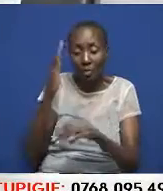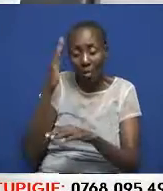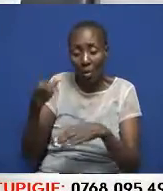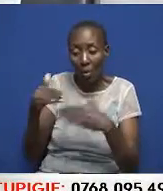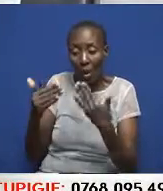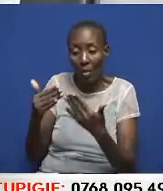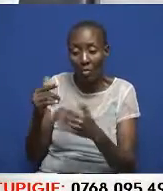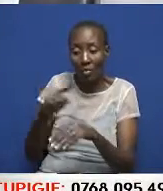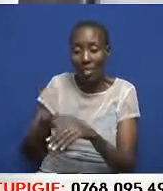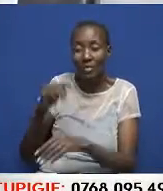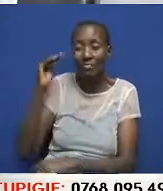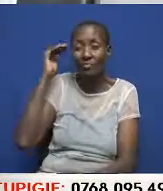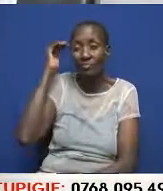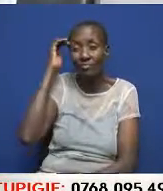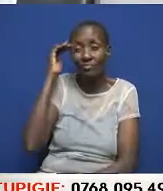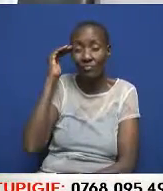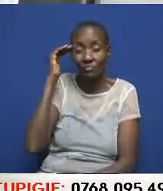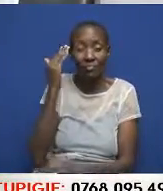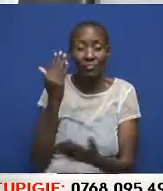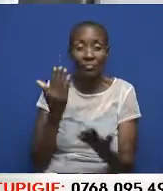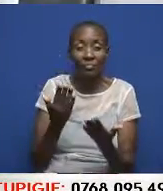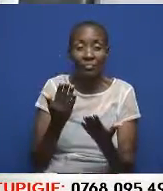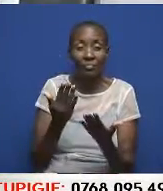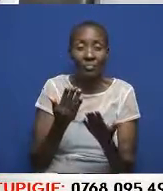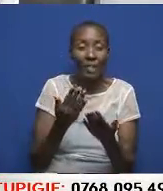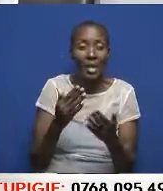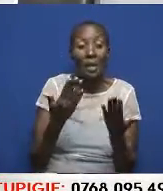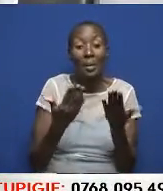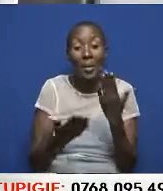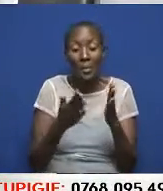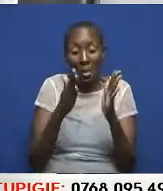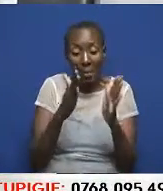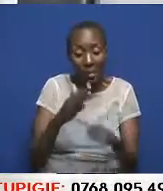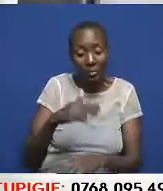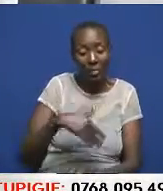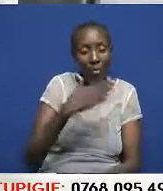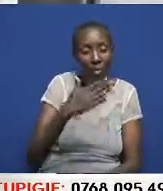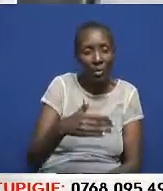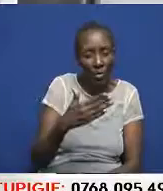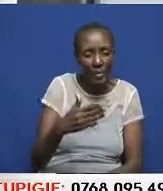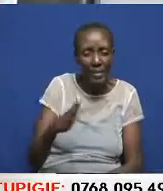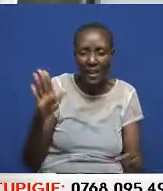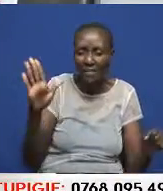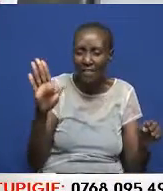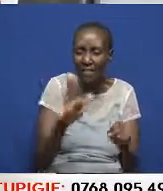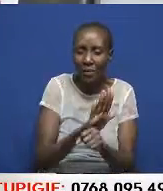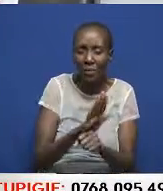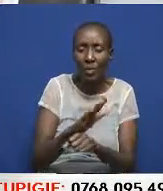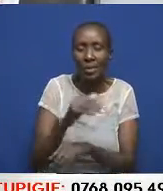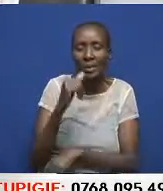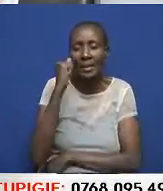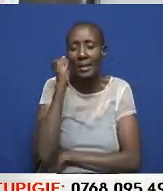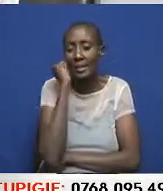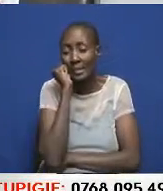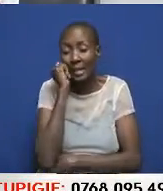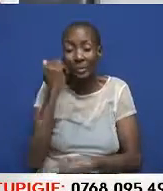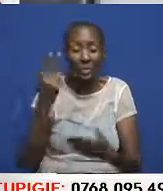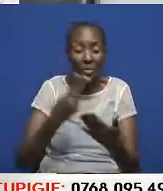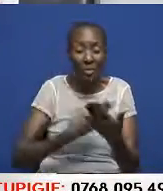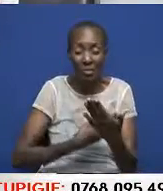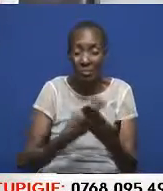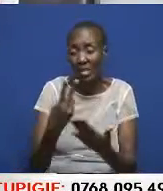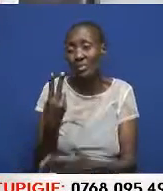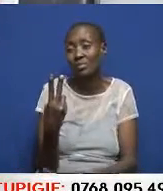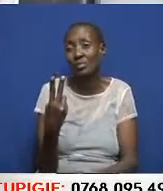When you find someone who is sad, totally sad, continuous 2 weeks, that